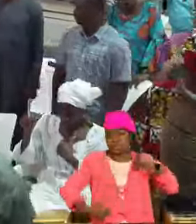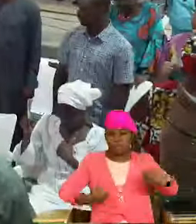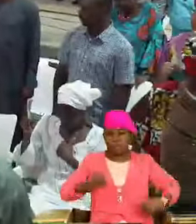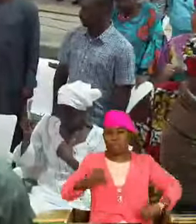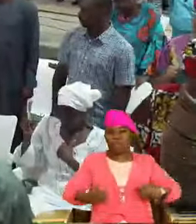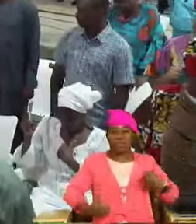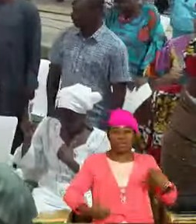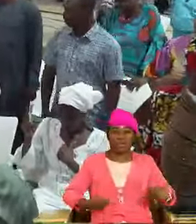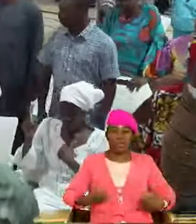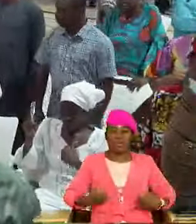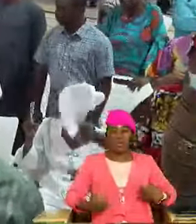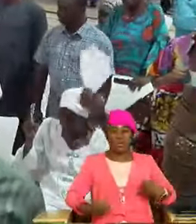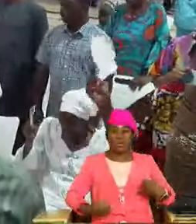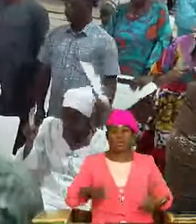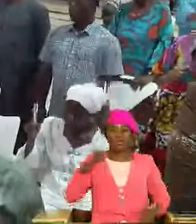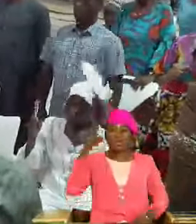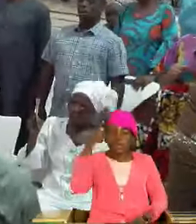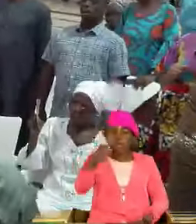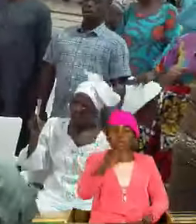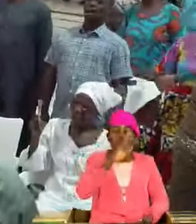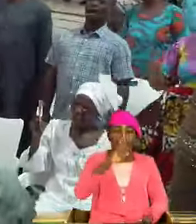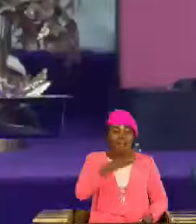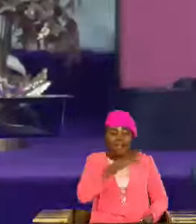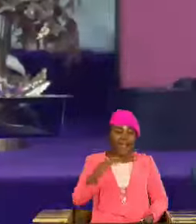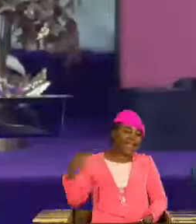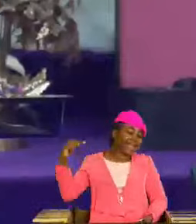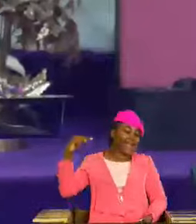joy you are a